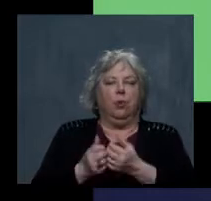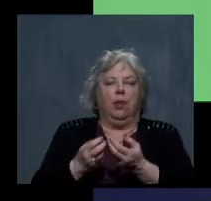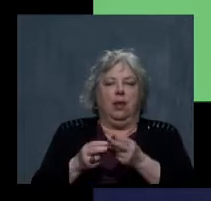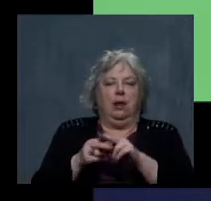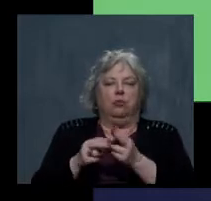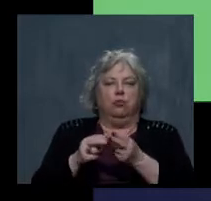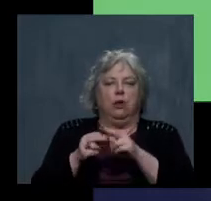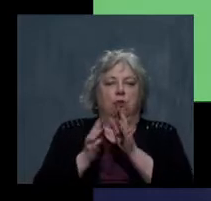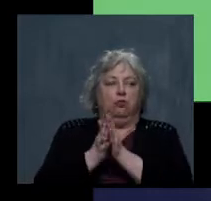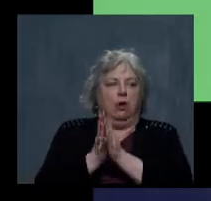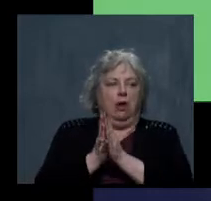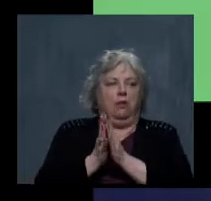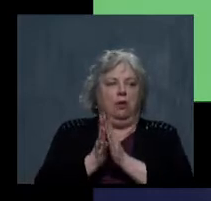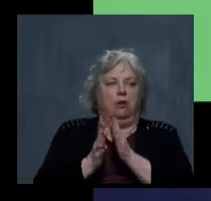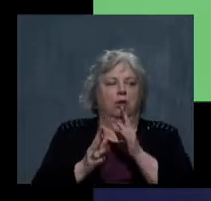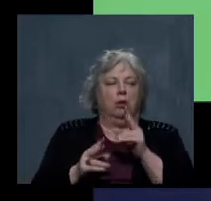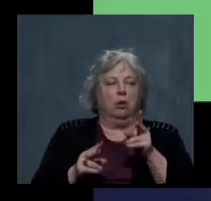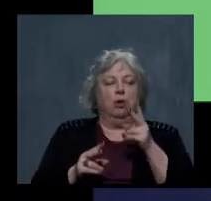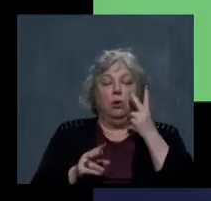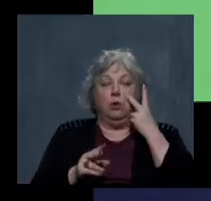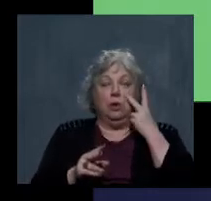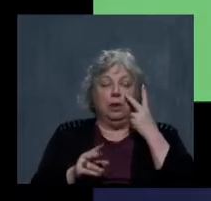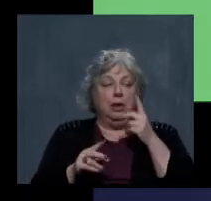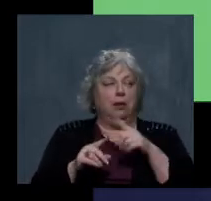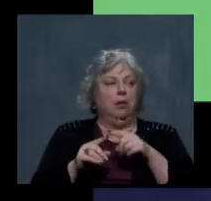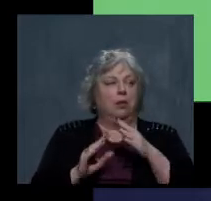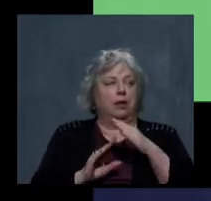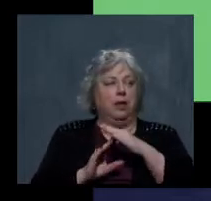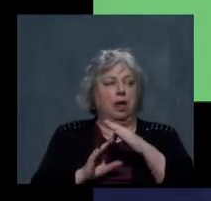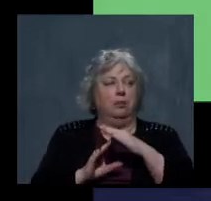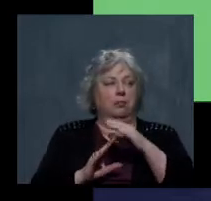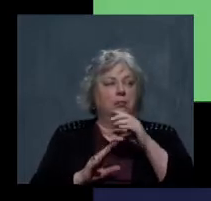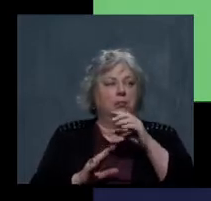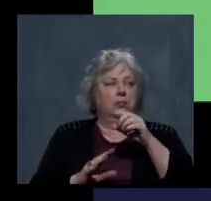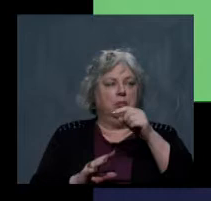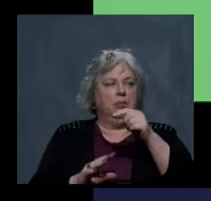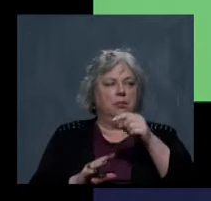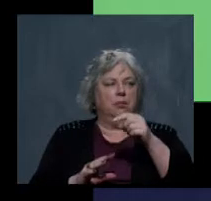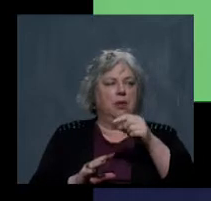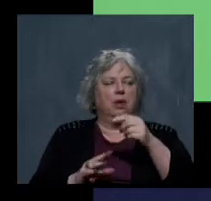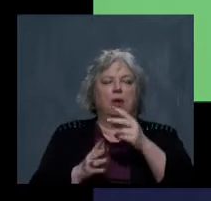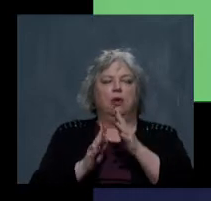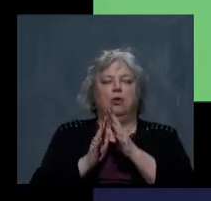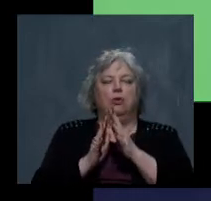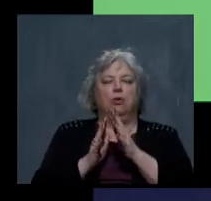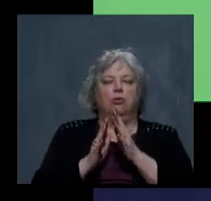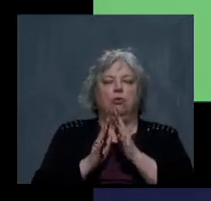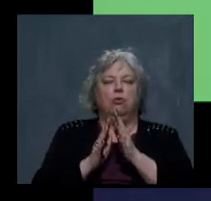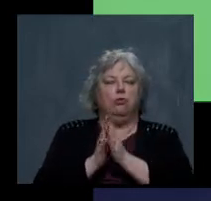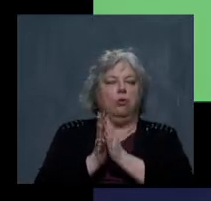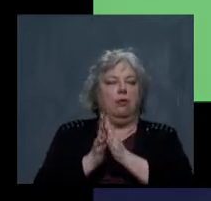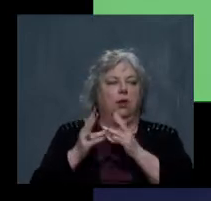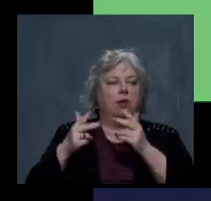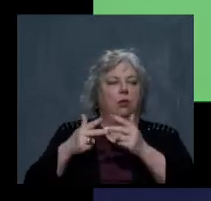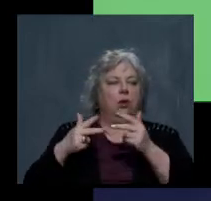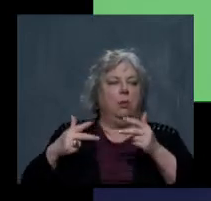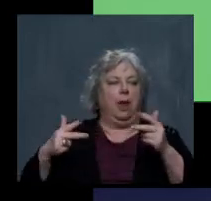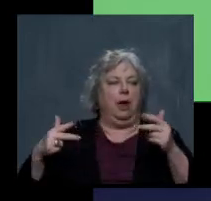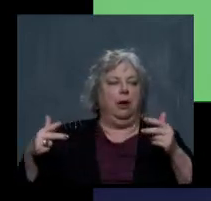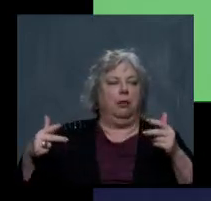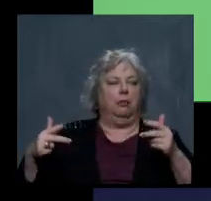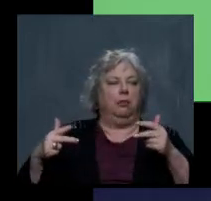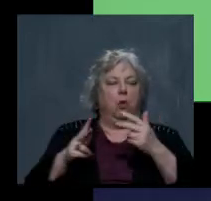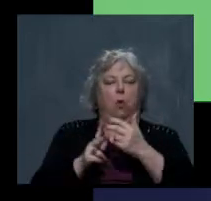zoning, you see on the north leg there on the top of the screen, the traffic is going to back up into the driveway there